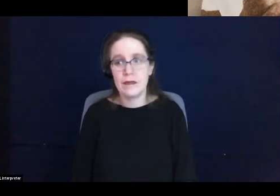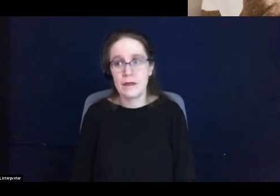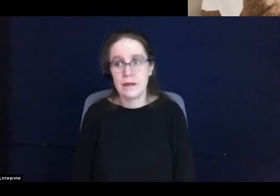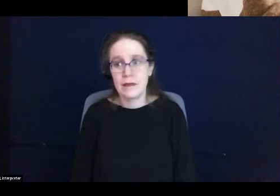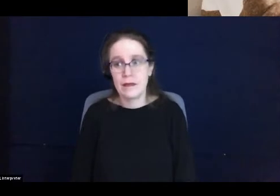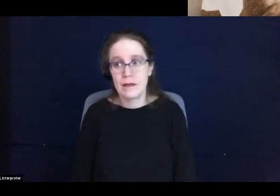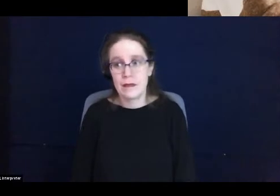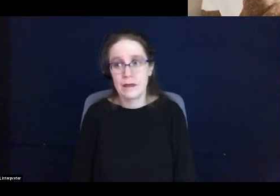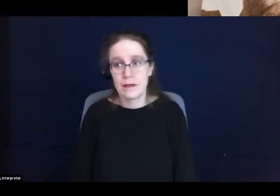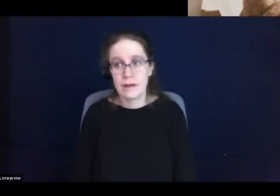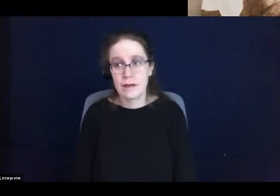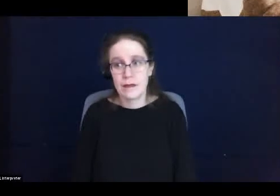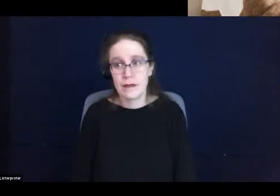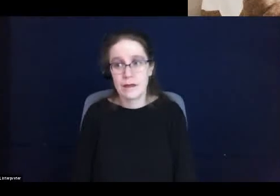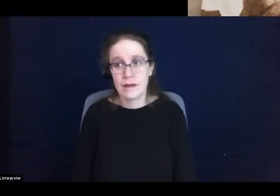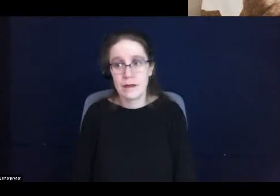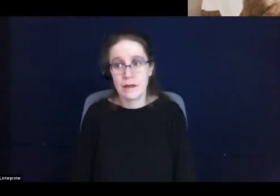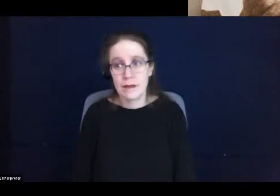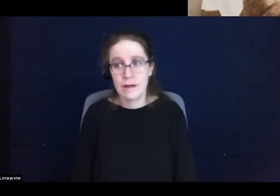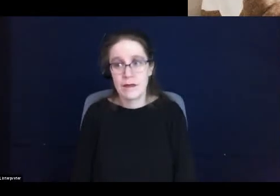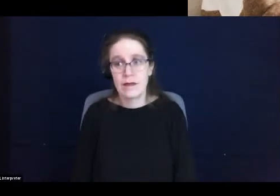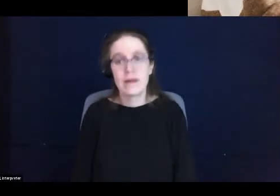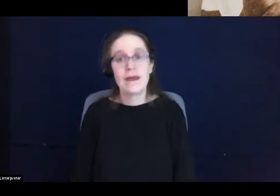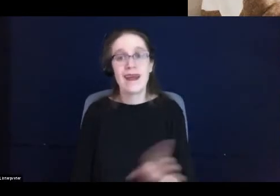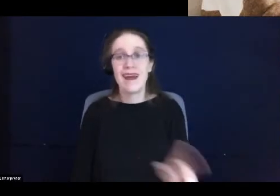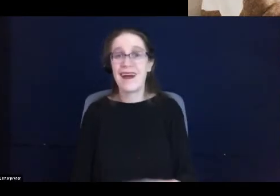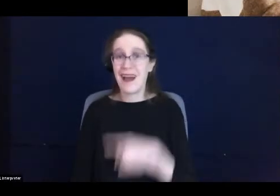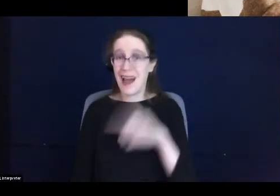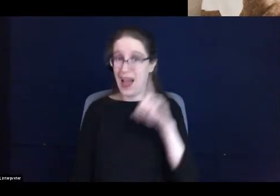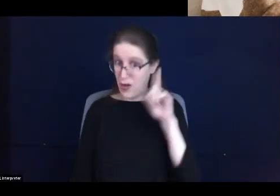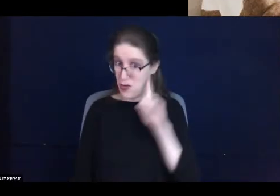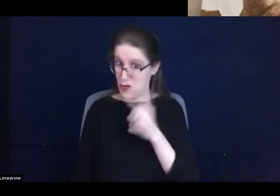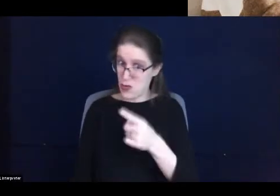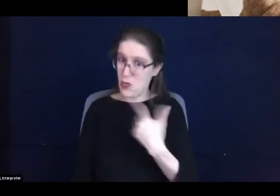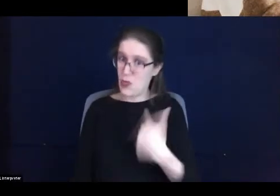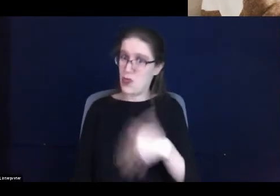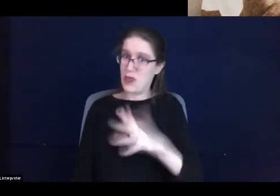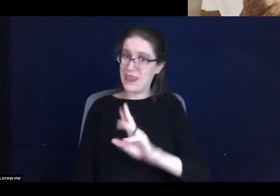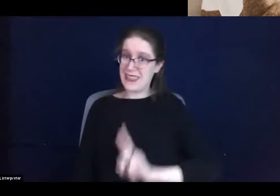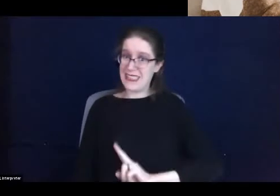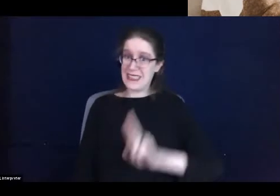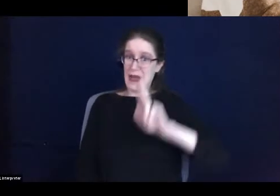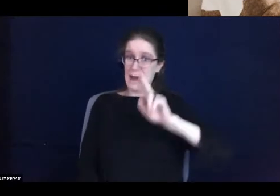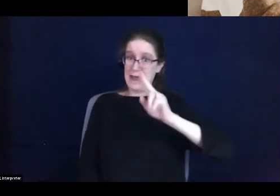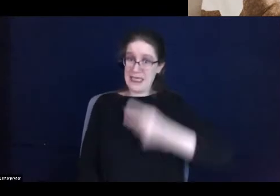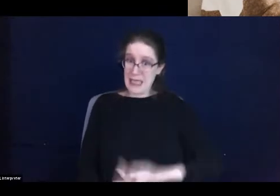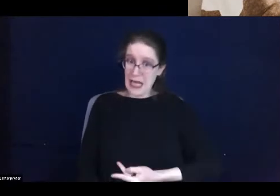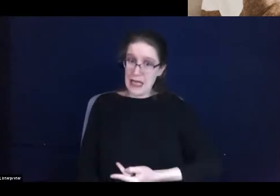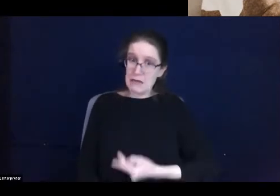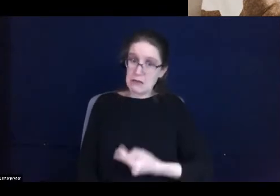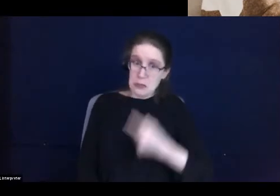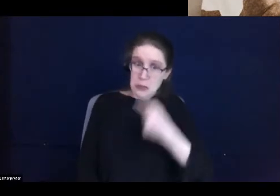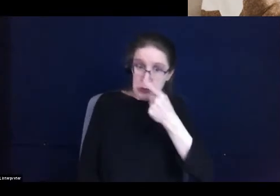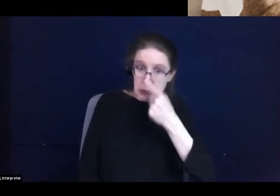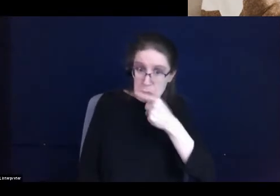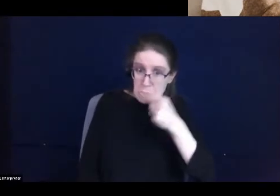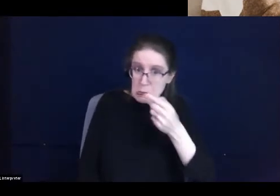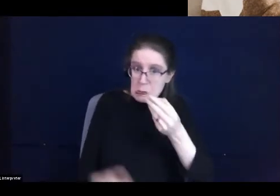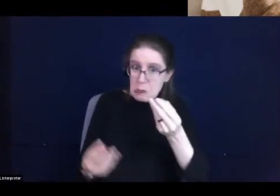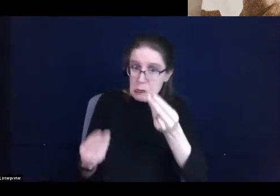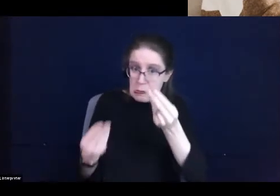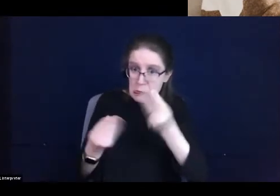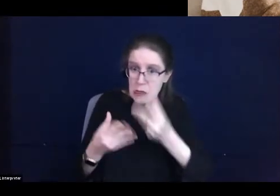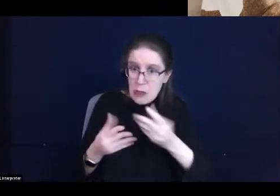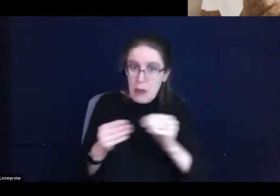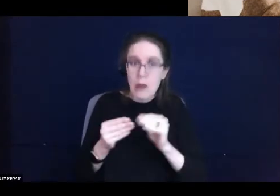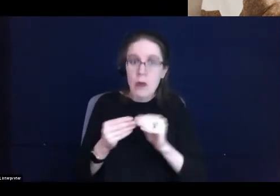I heard you say that this was very upsetting. Can you tell me a little bit more about that? I'm going to repeat what